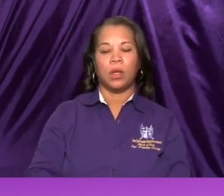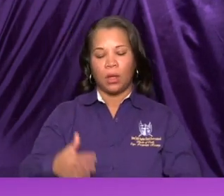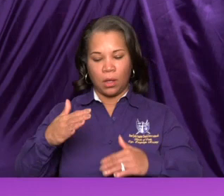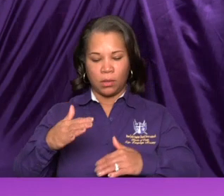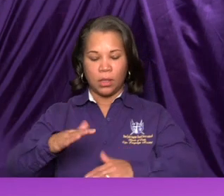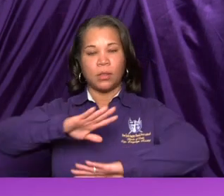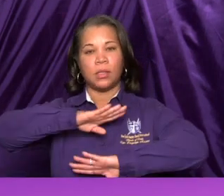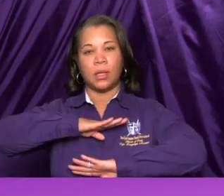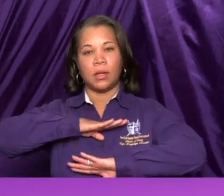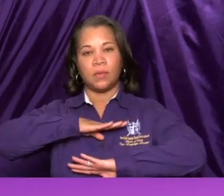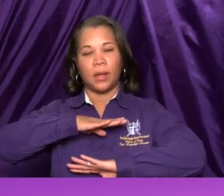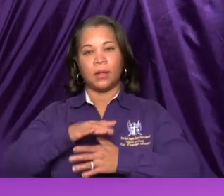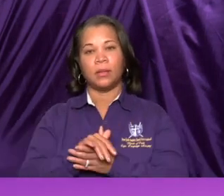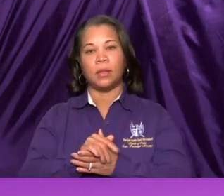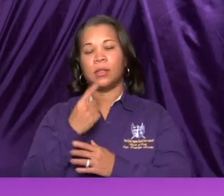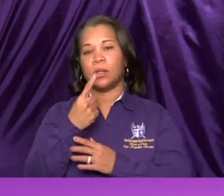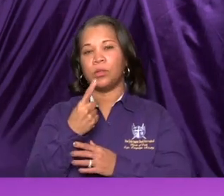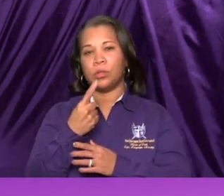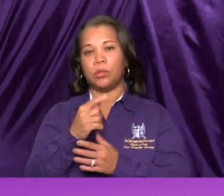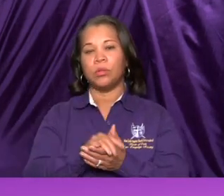but it tells you that you're alive.